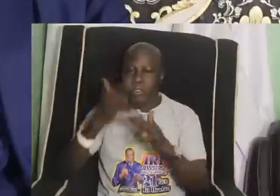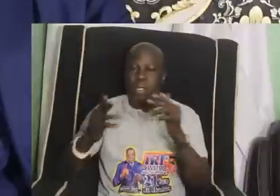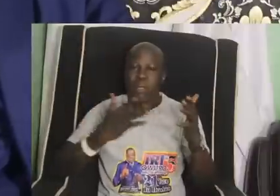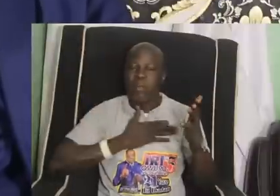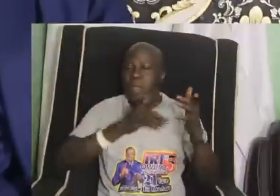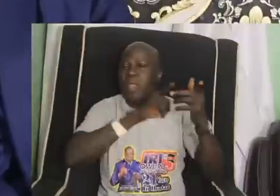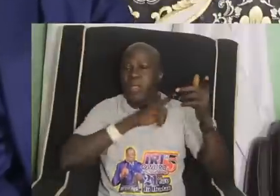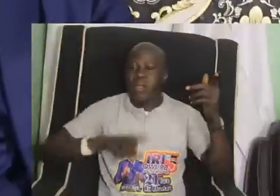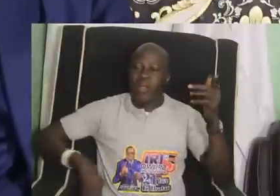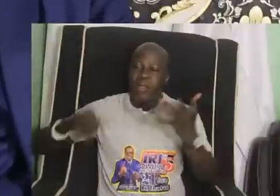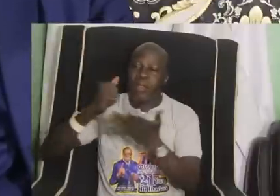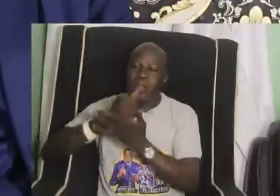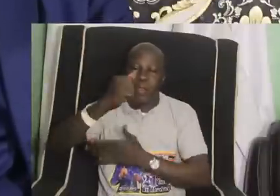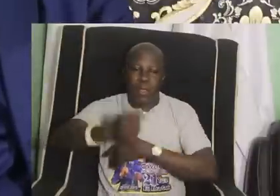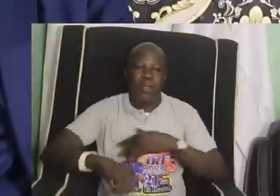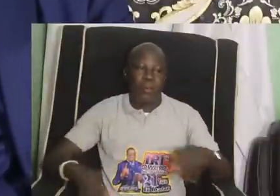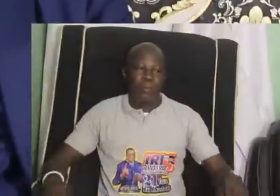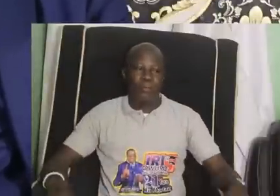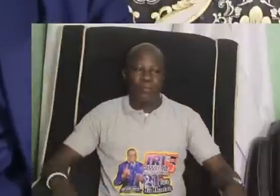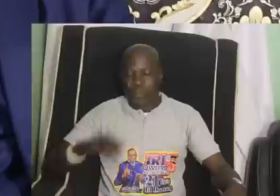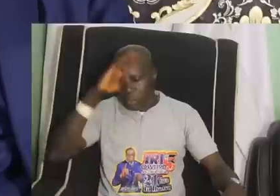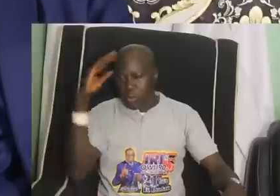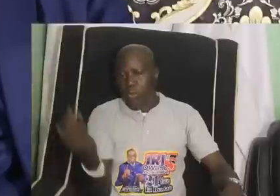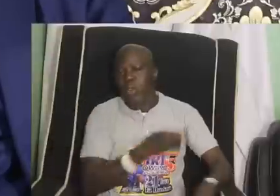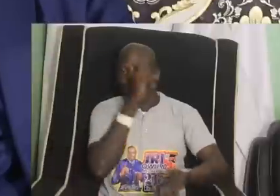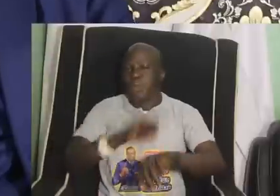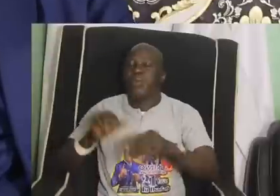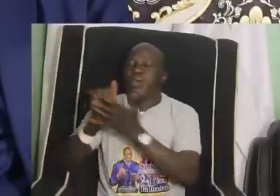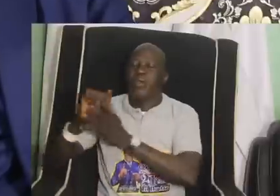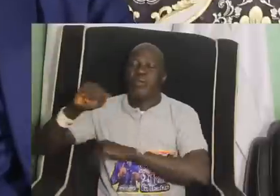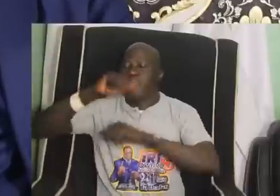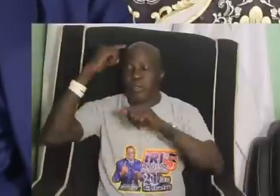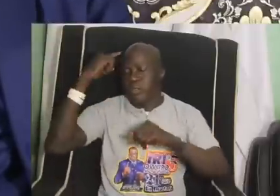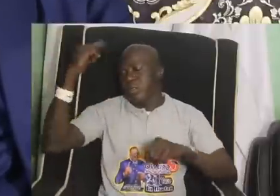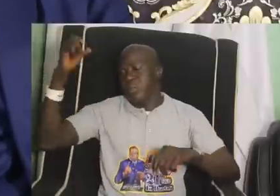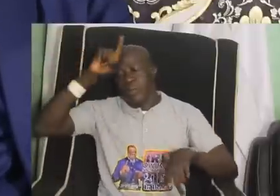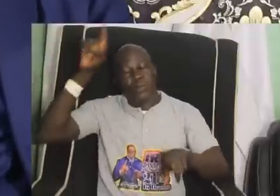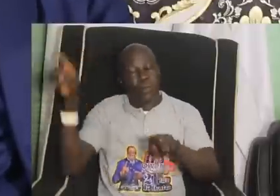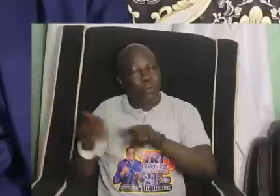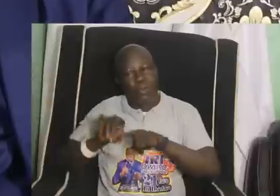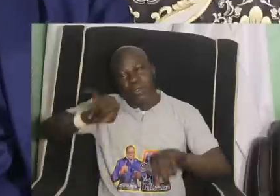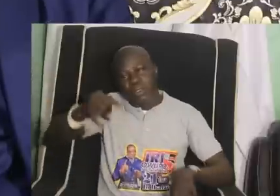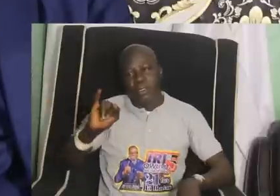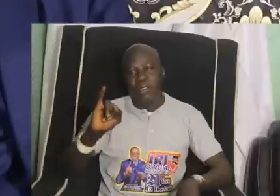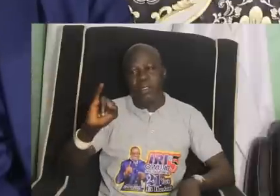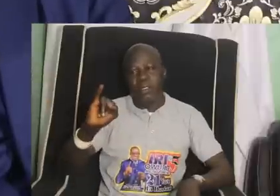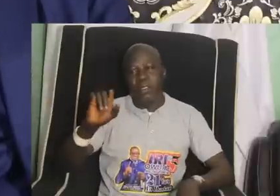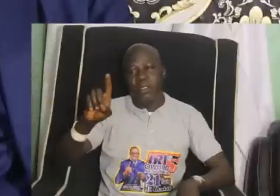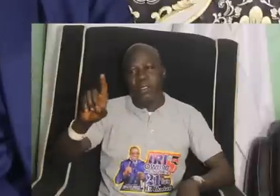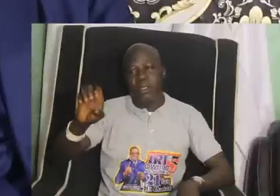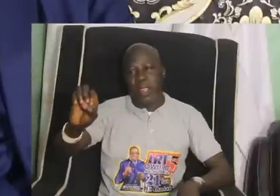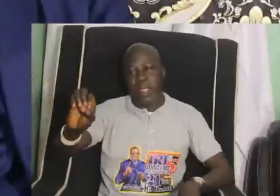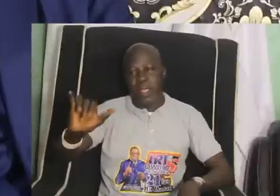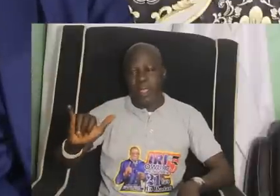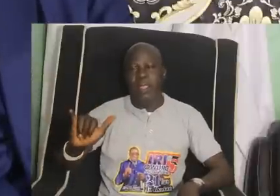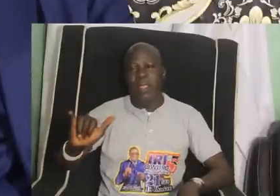oluwa wa amen in Jesus name my lord e kabo si abala ala welcome to the segment of truth brojide apostle ba wa ala to wa nbe arabirin lala